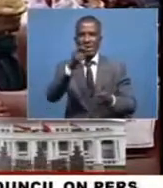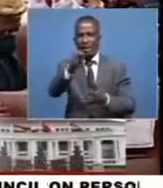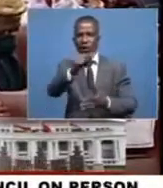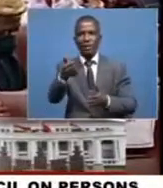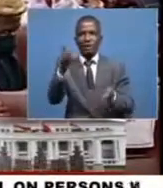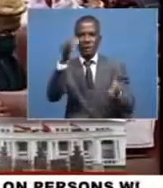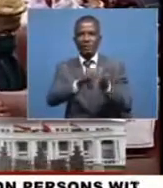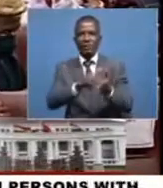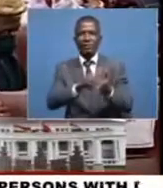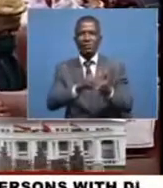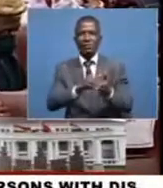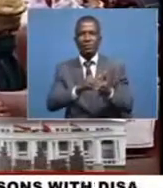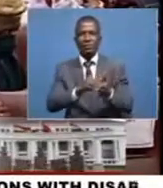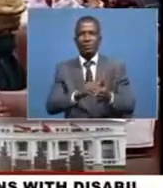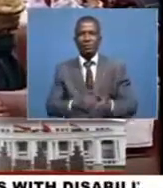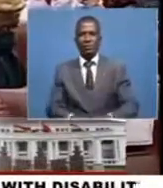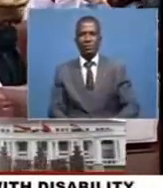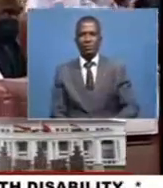processes determined.